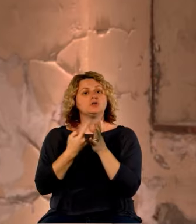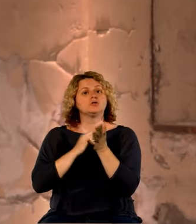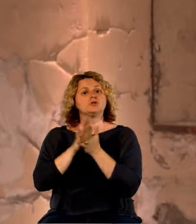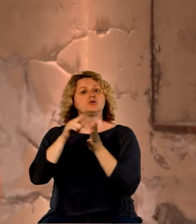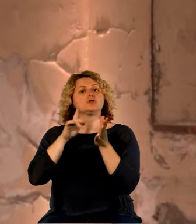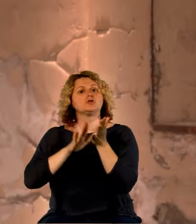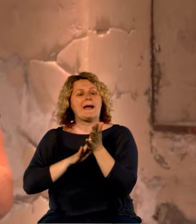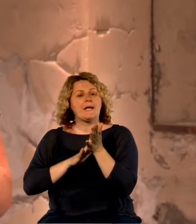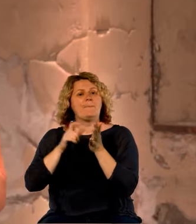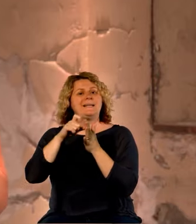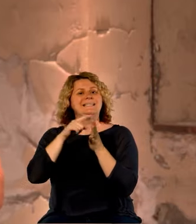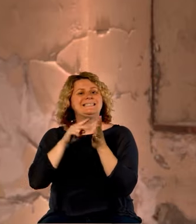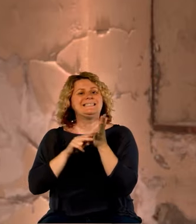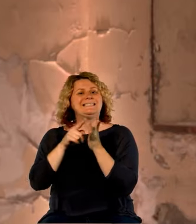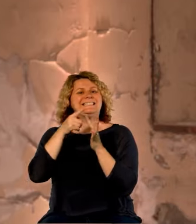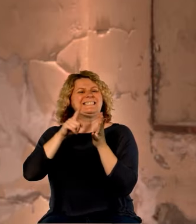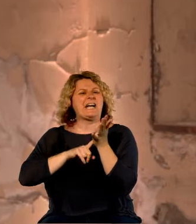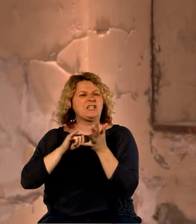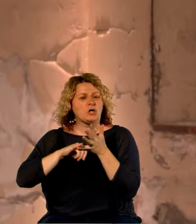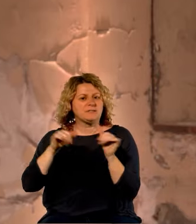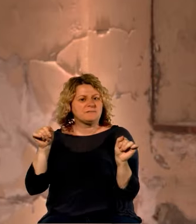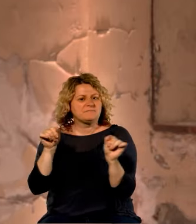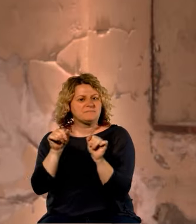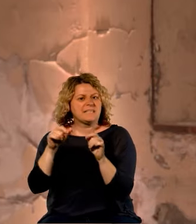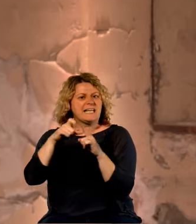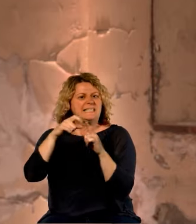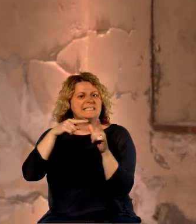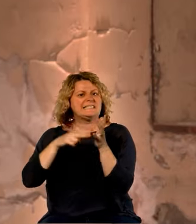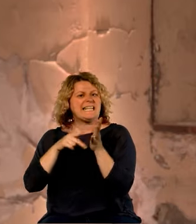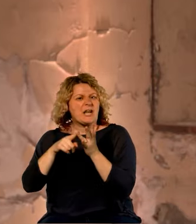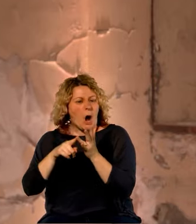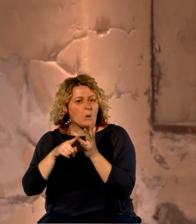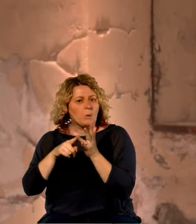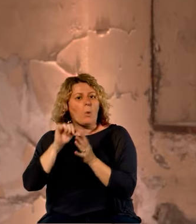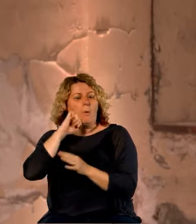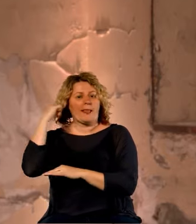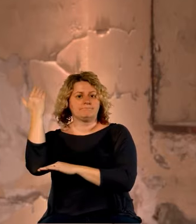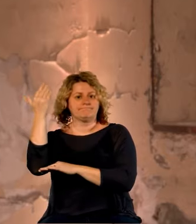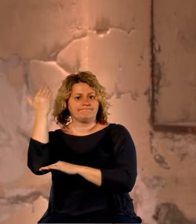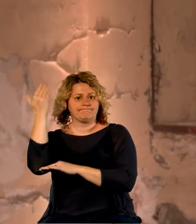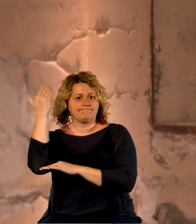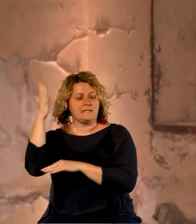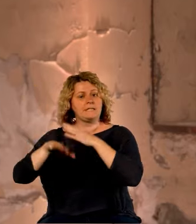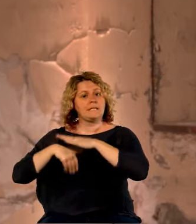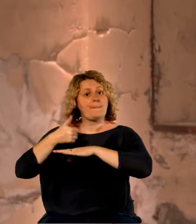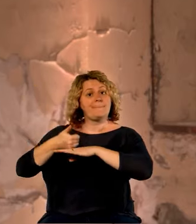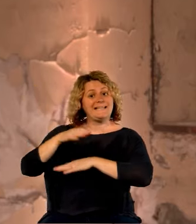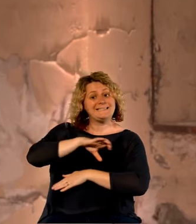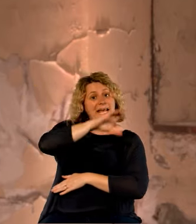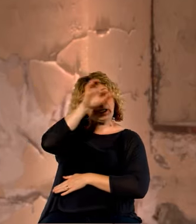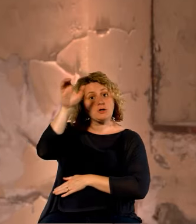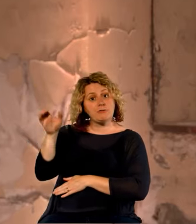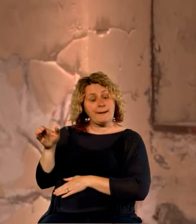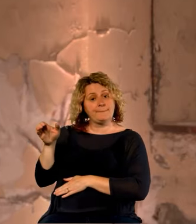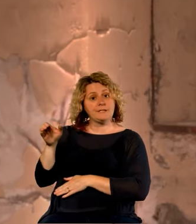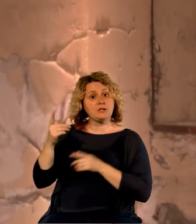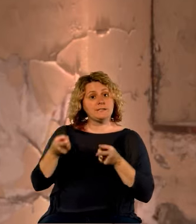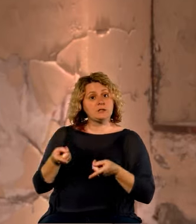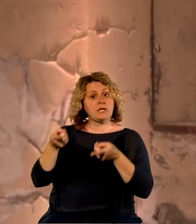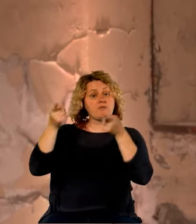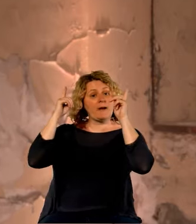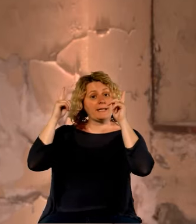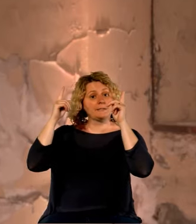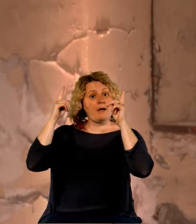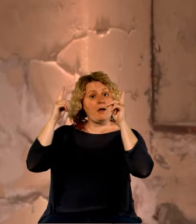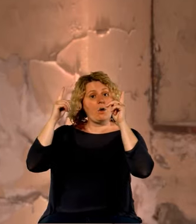as Dano by a lot of people, is based at St. Andrew the Great Church in Cambridge. He is General Director of Christians in Sport and Director of